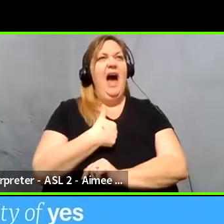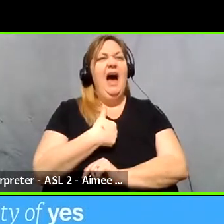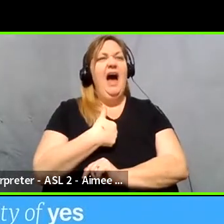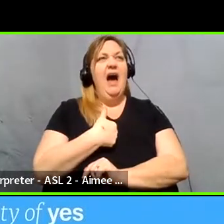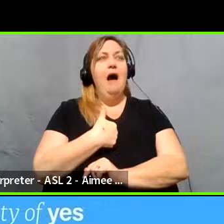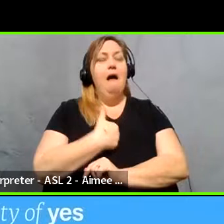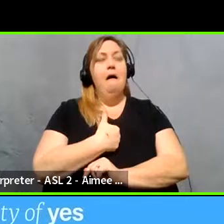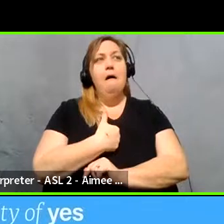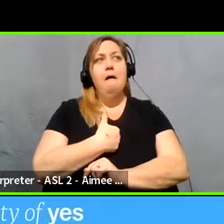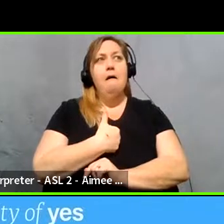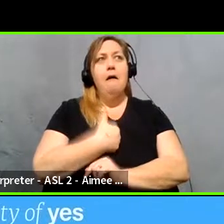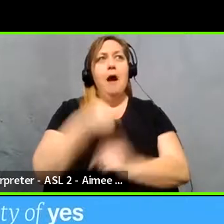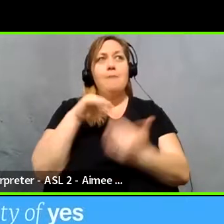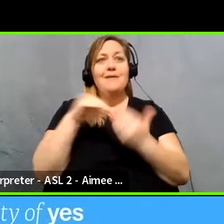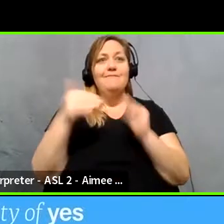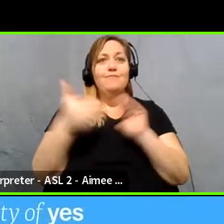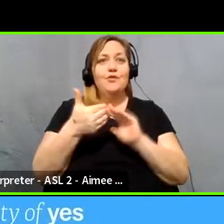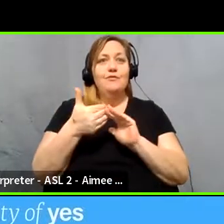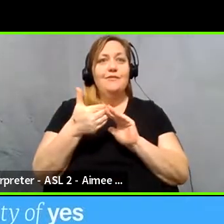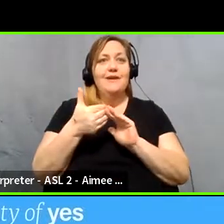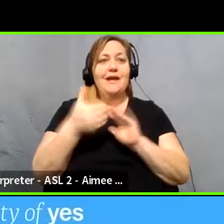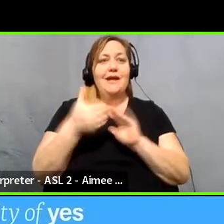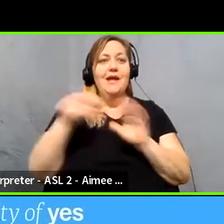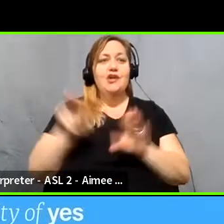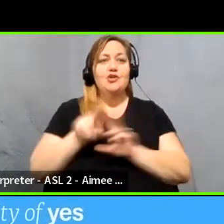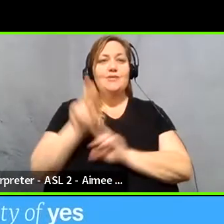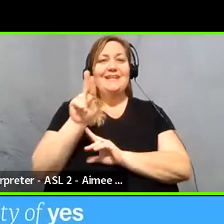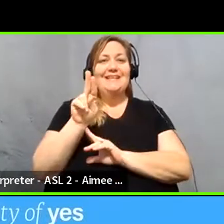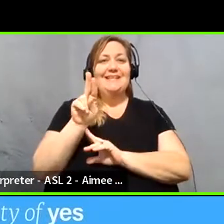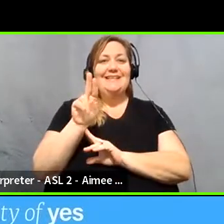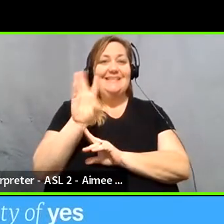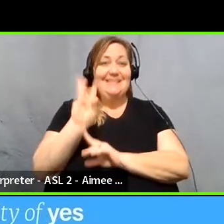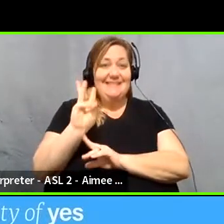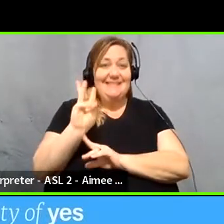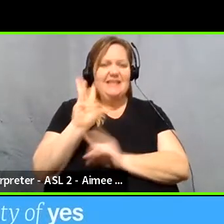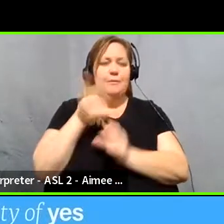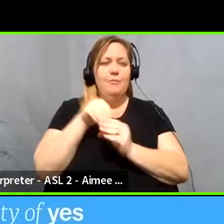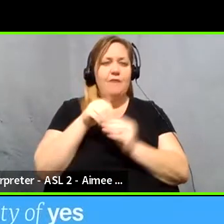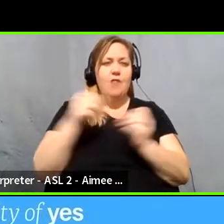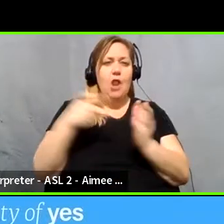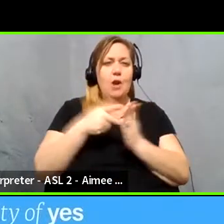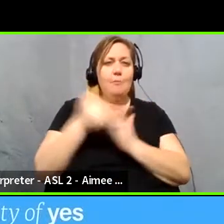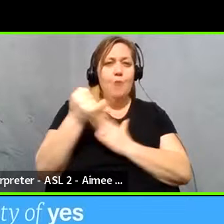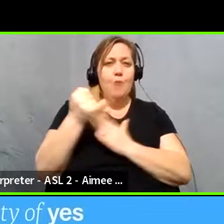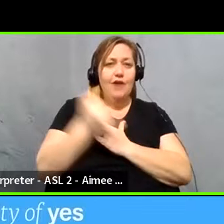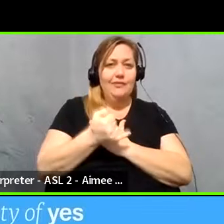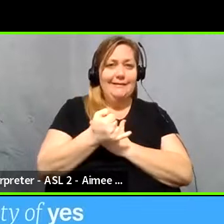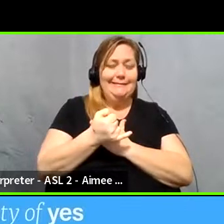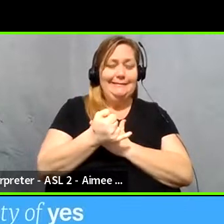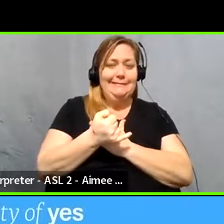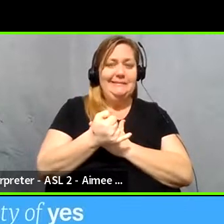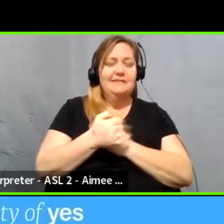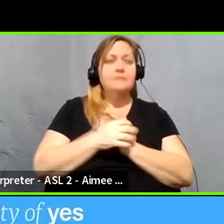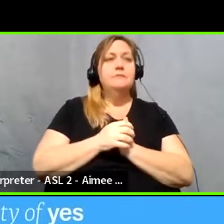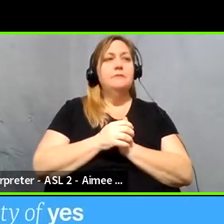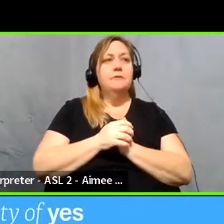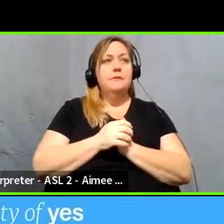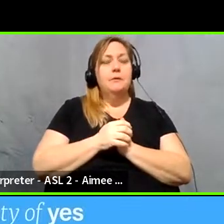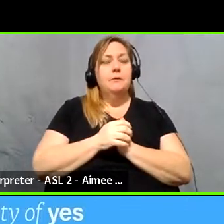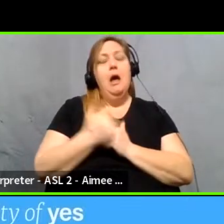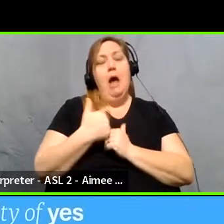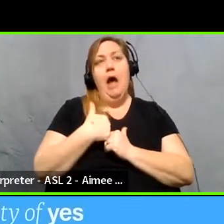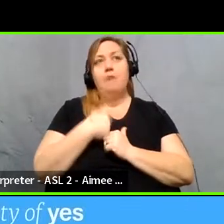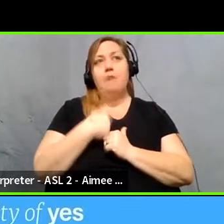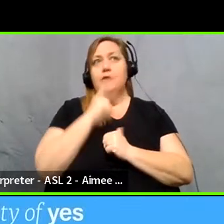part of my community for community for six, and I've been part of a lot of projects. Well, I've been part of them. I've